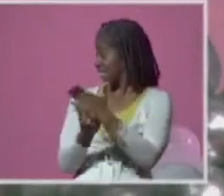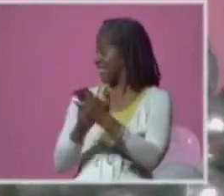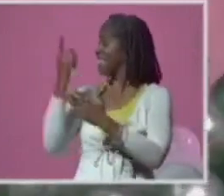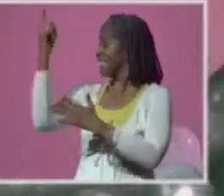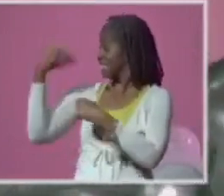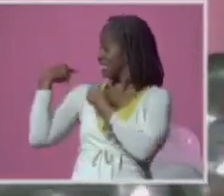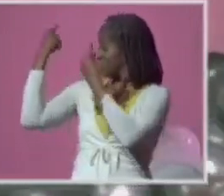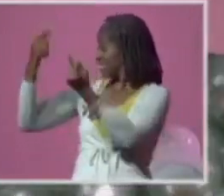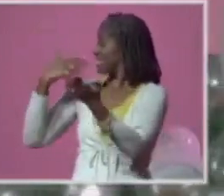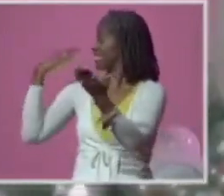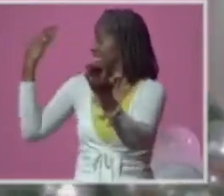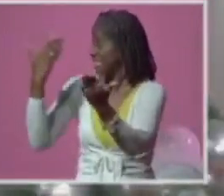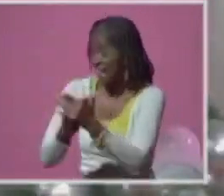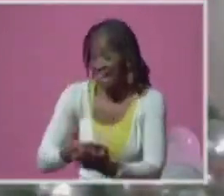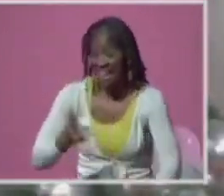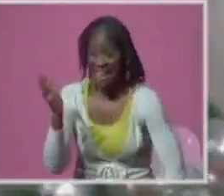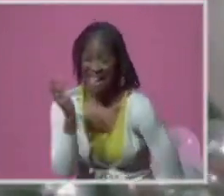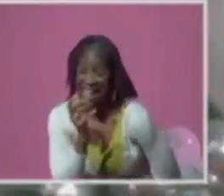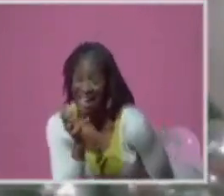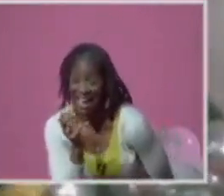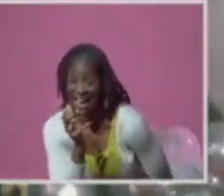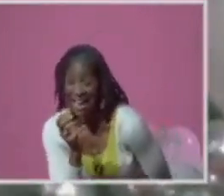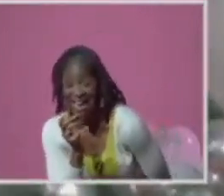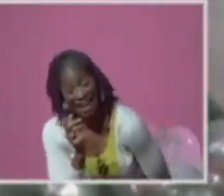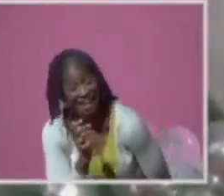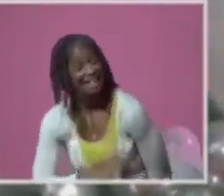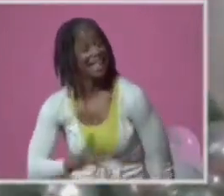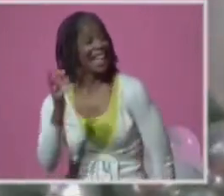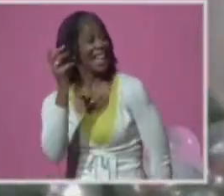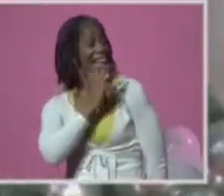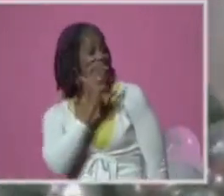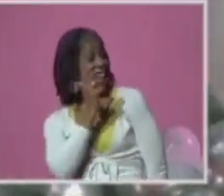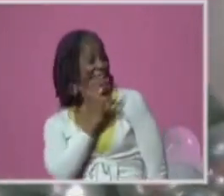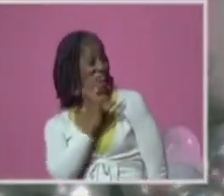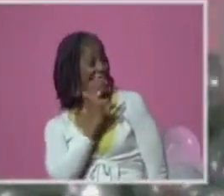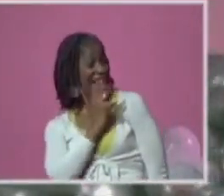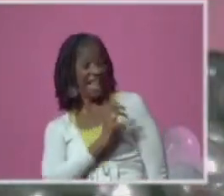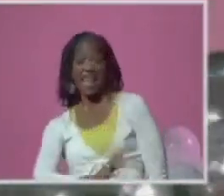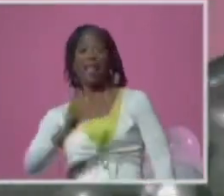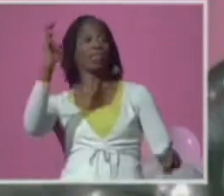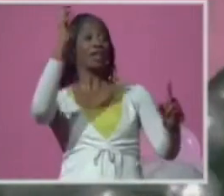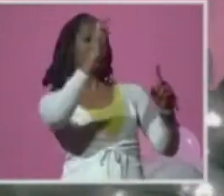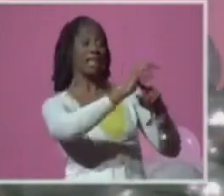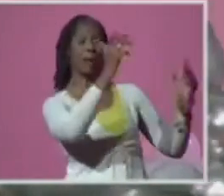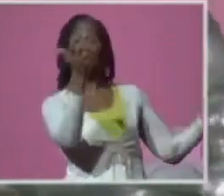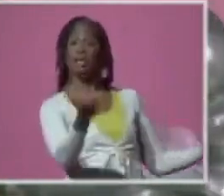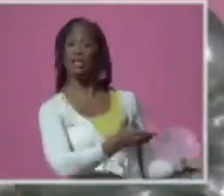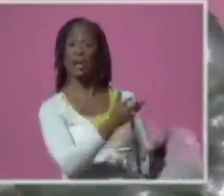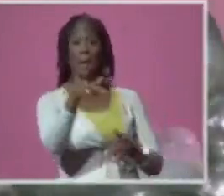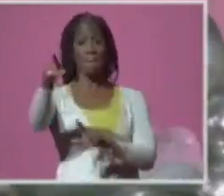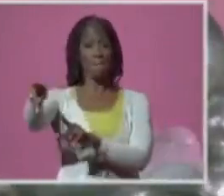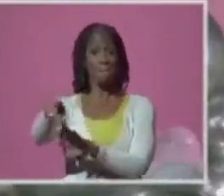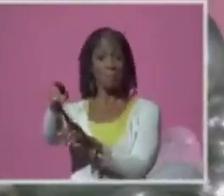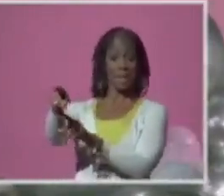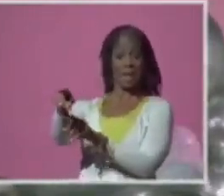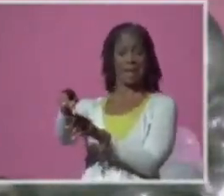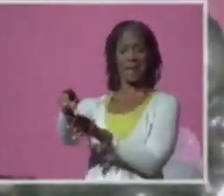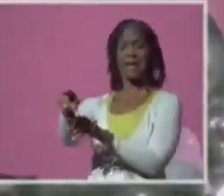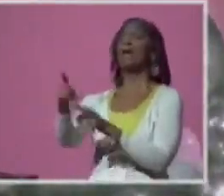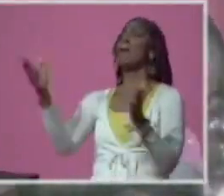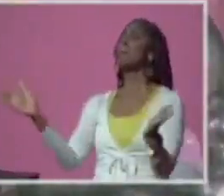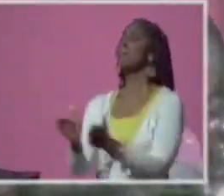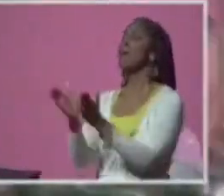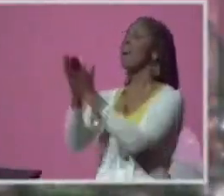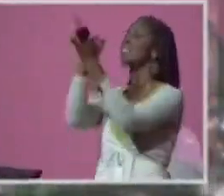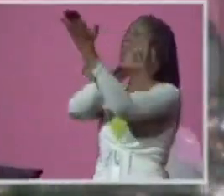He's good. Hey, he's good. The champ is here. So praise